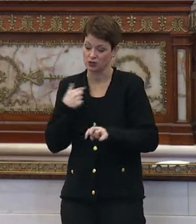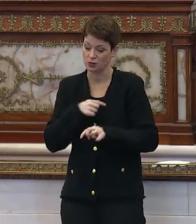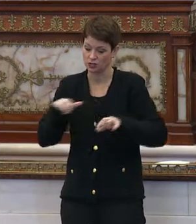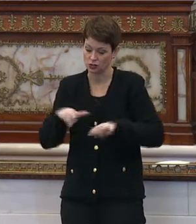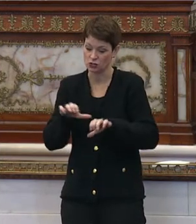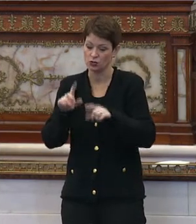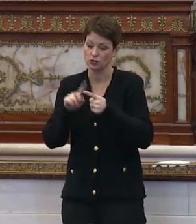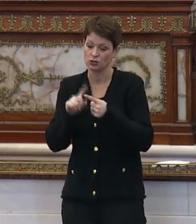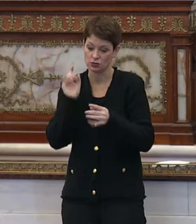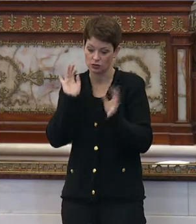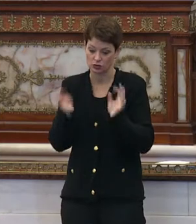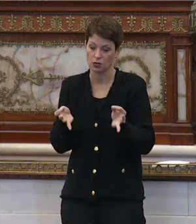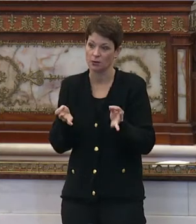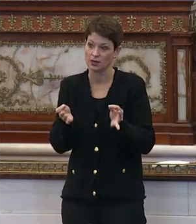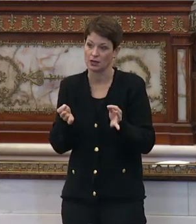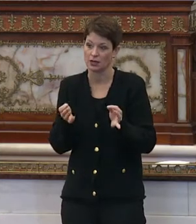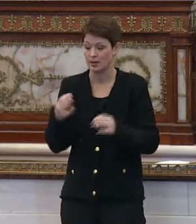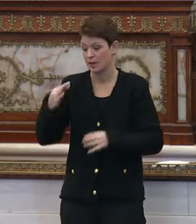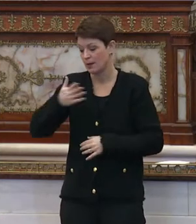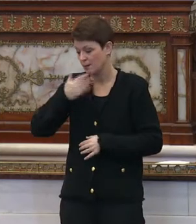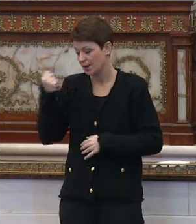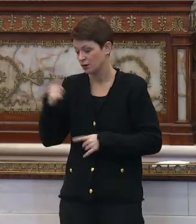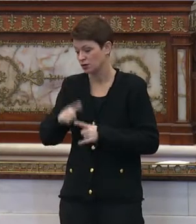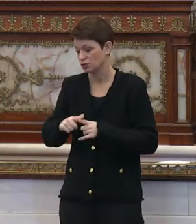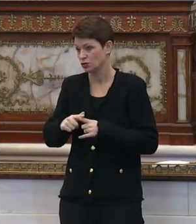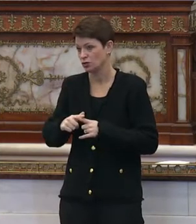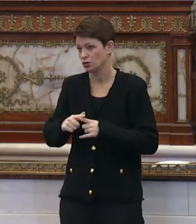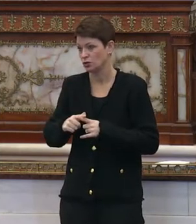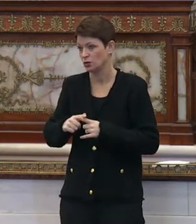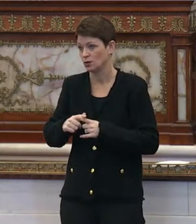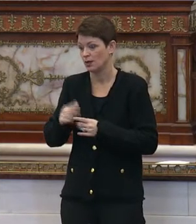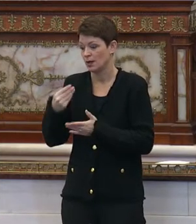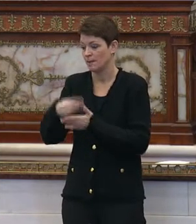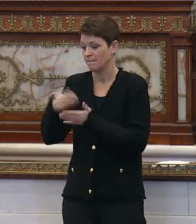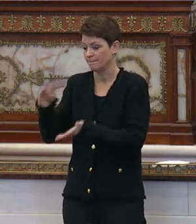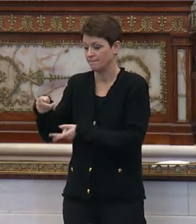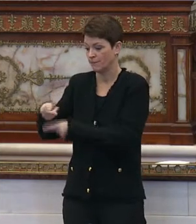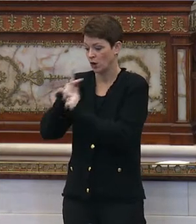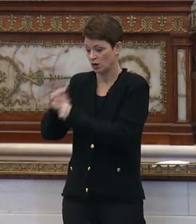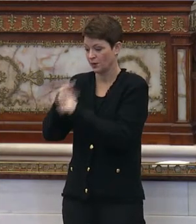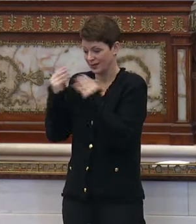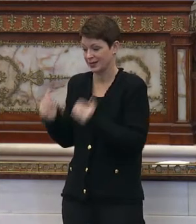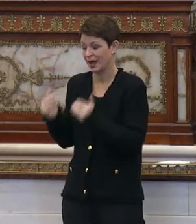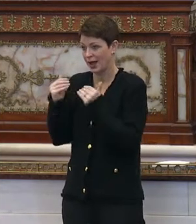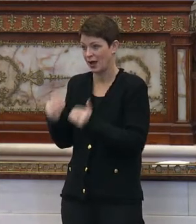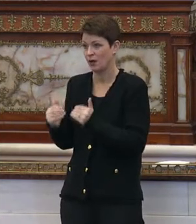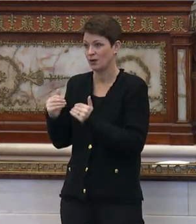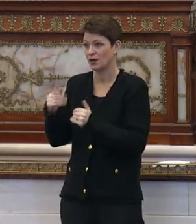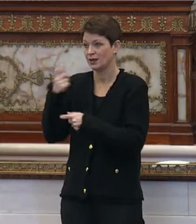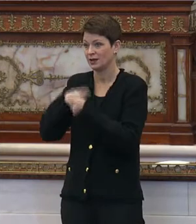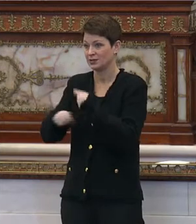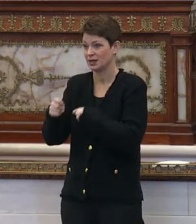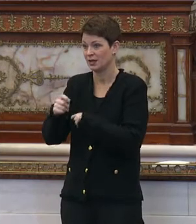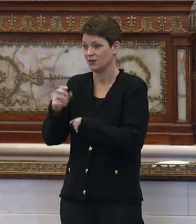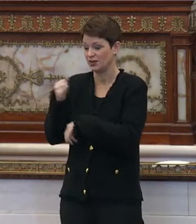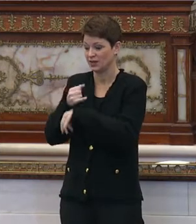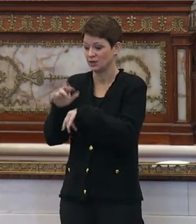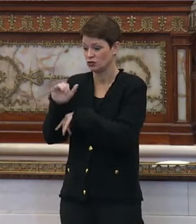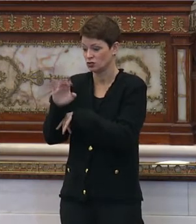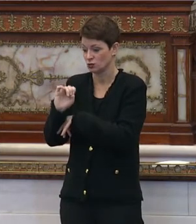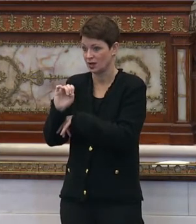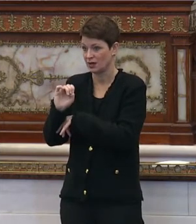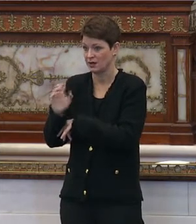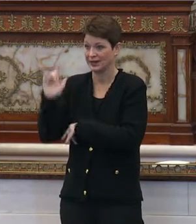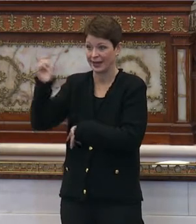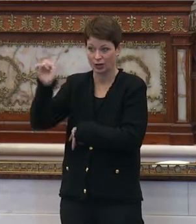to determine, is it better to advance the borrowing versus the potential interest rate costs we'll have down the road? Have we done any kind of